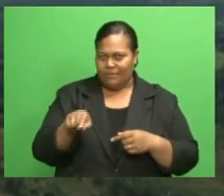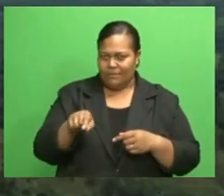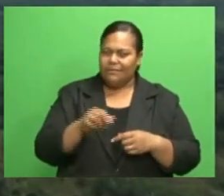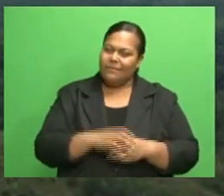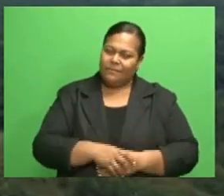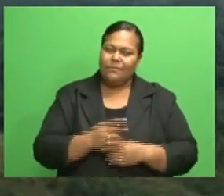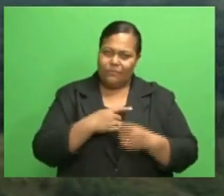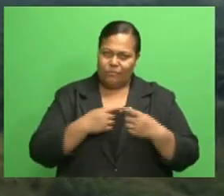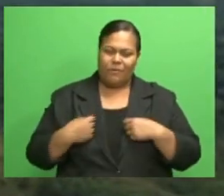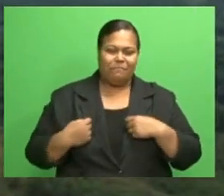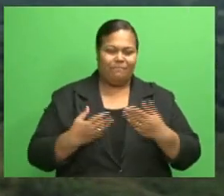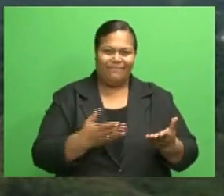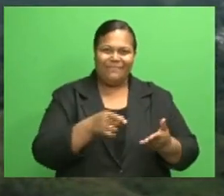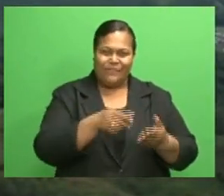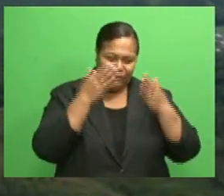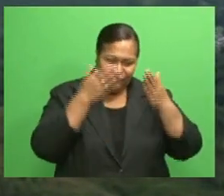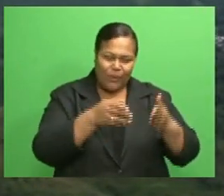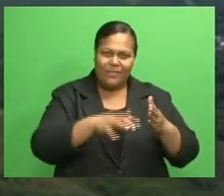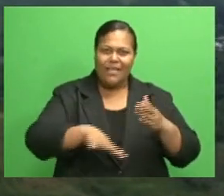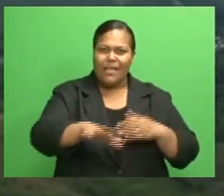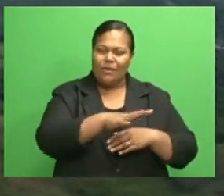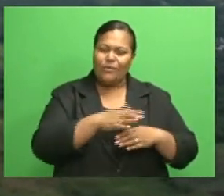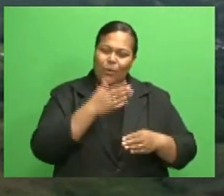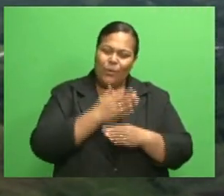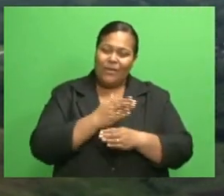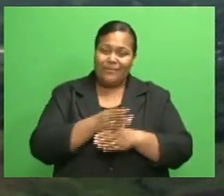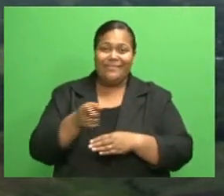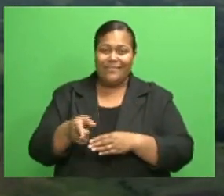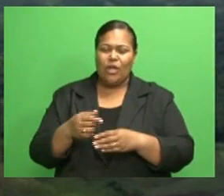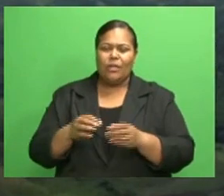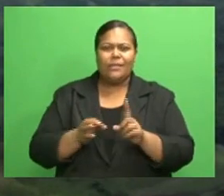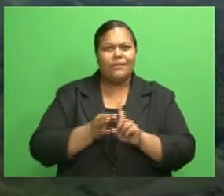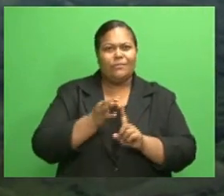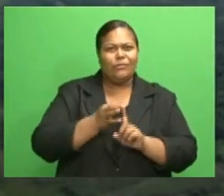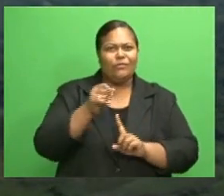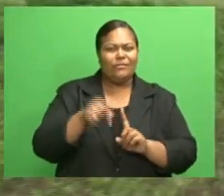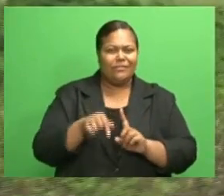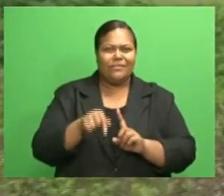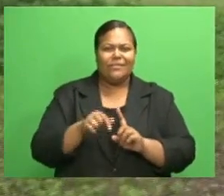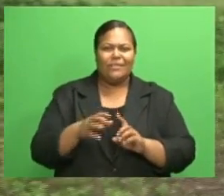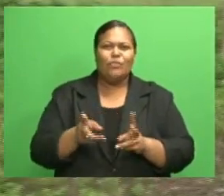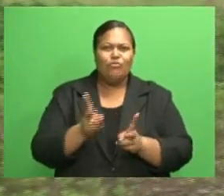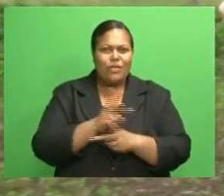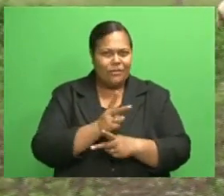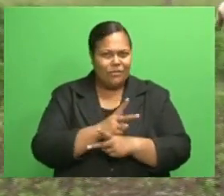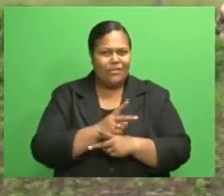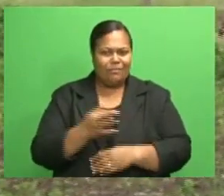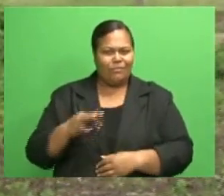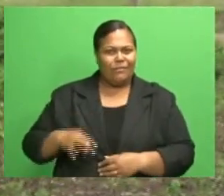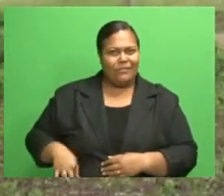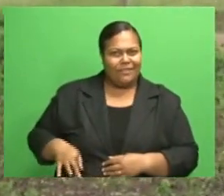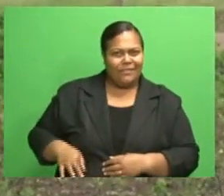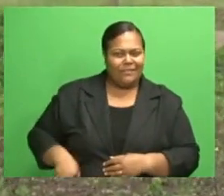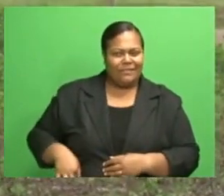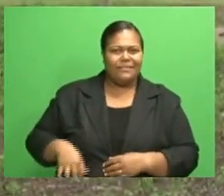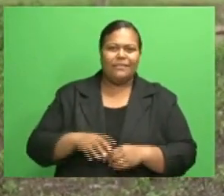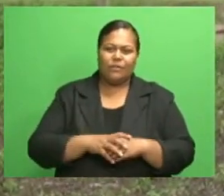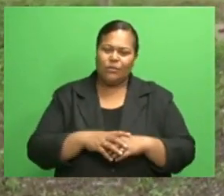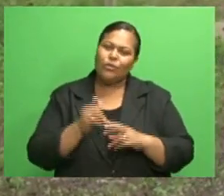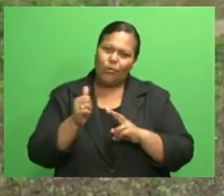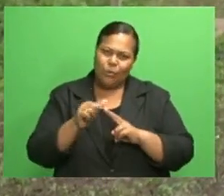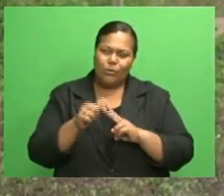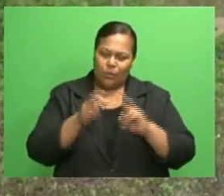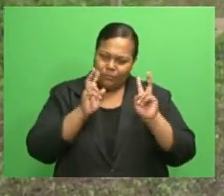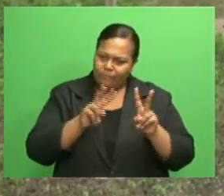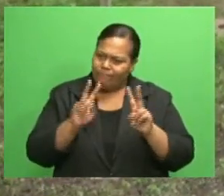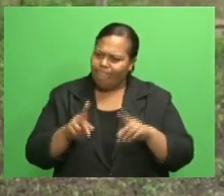The company is now working to increase production and profitability. The Permanent Secretary says they are also looking at different distribution